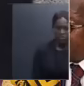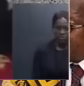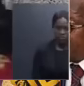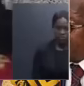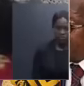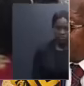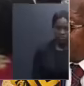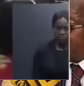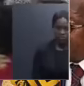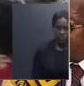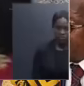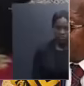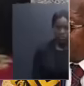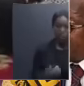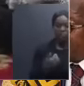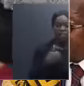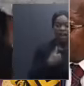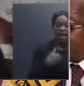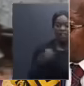It lies in my mouth.